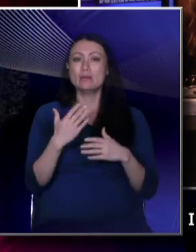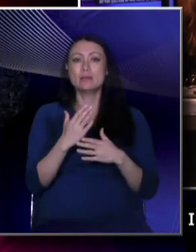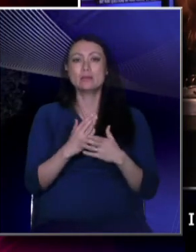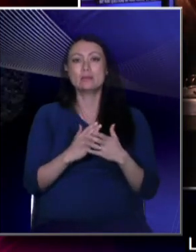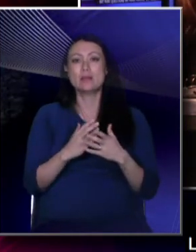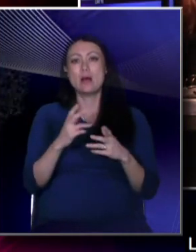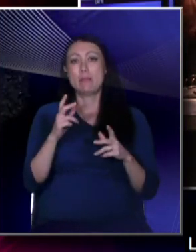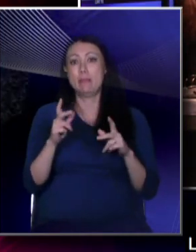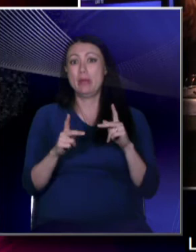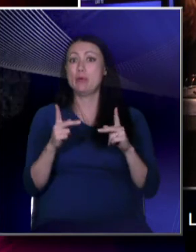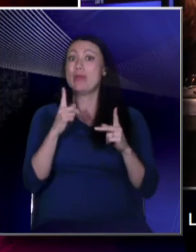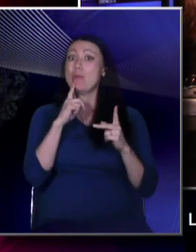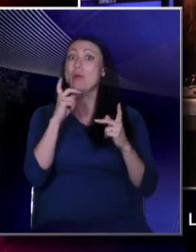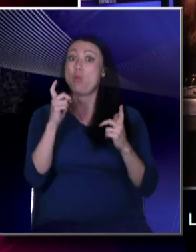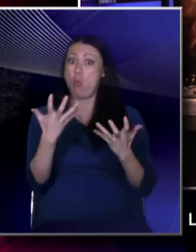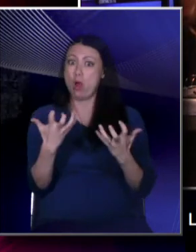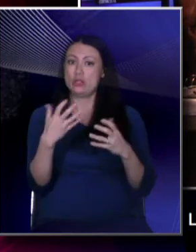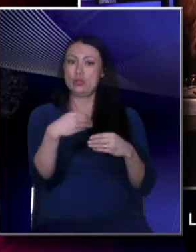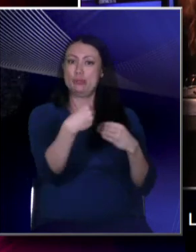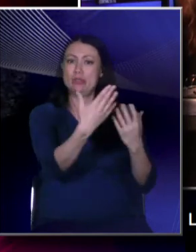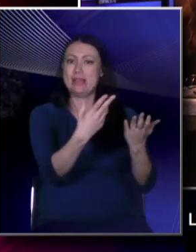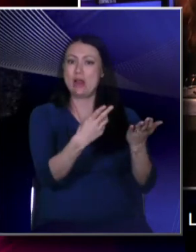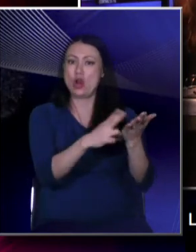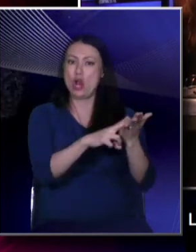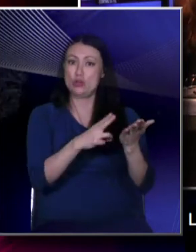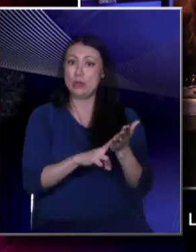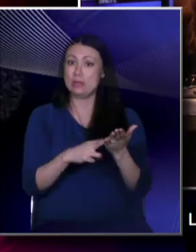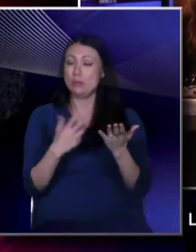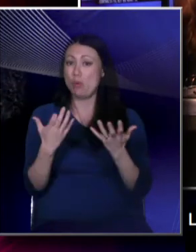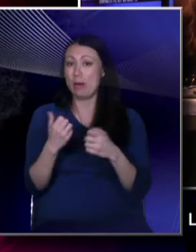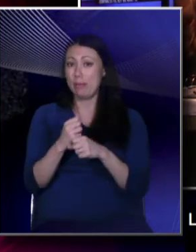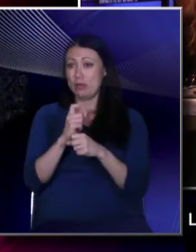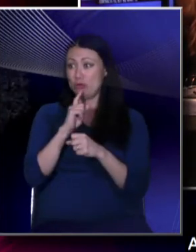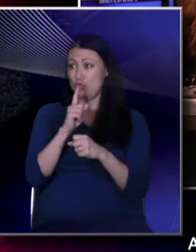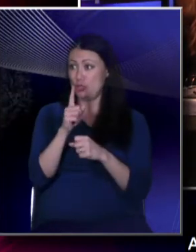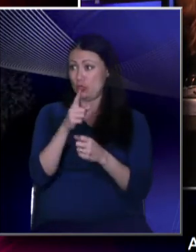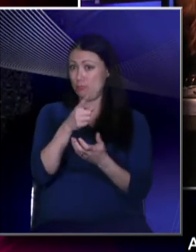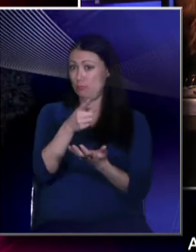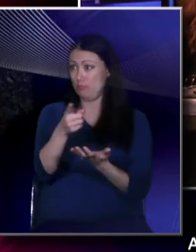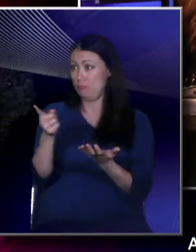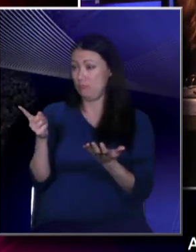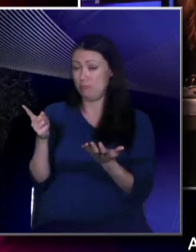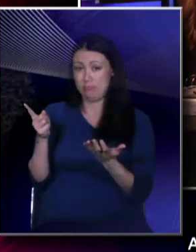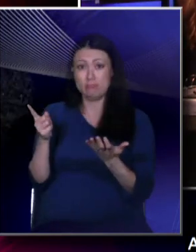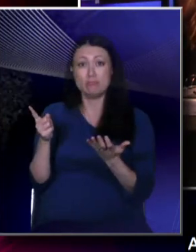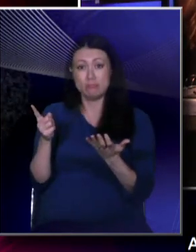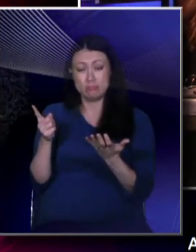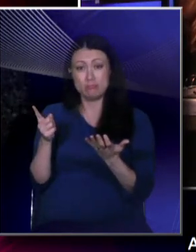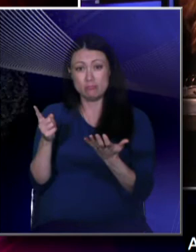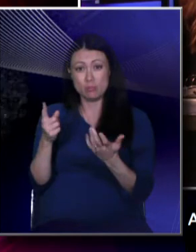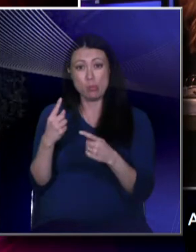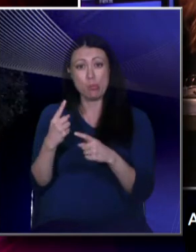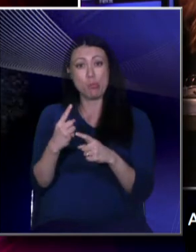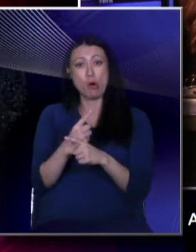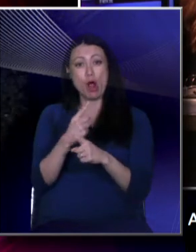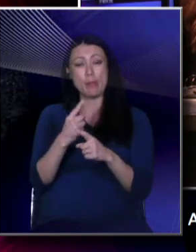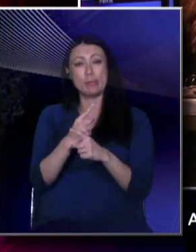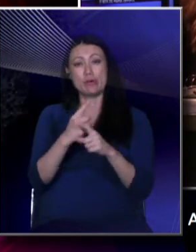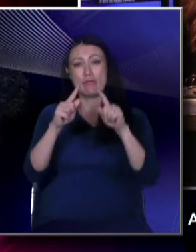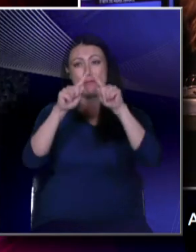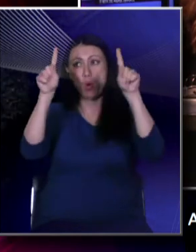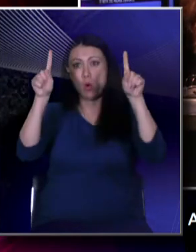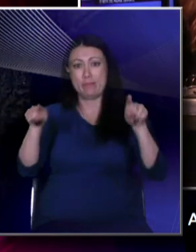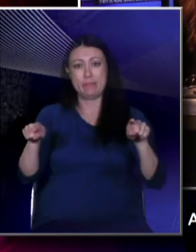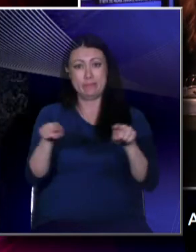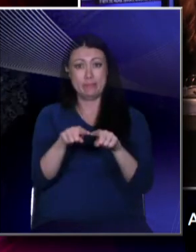issue contracts to, but we want to make sure that we are doing it with the proper template, which we have been given.